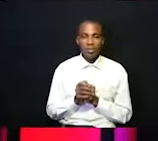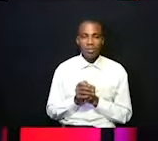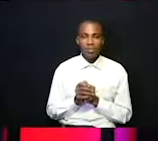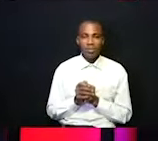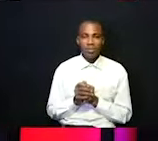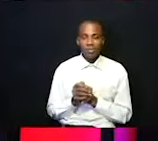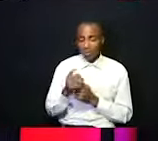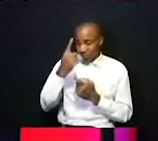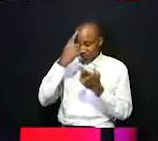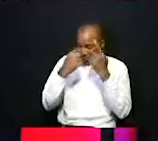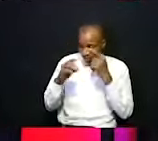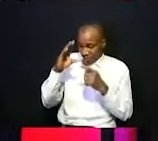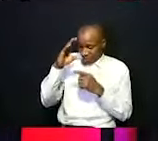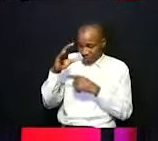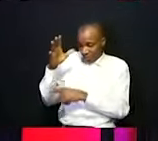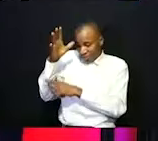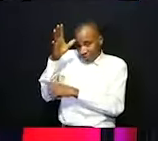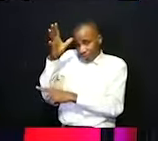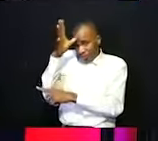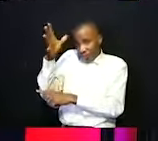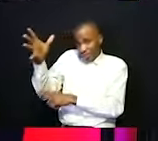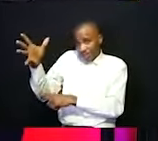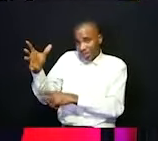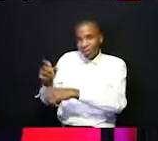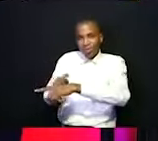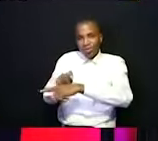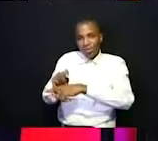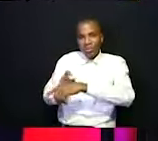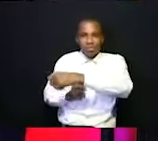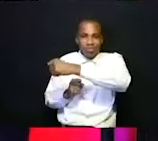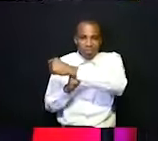they stand on.